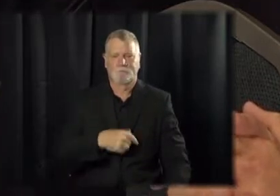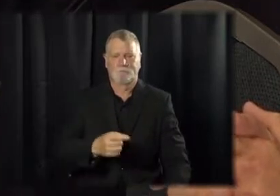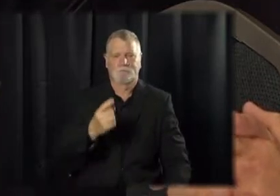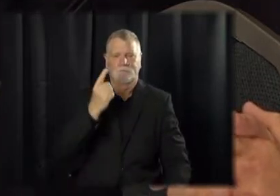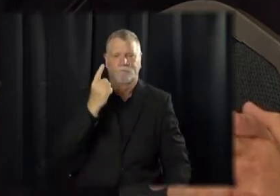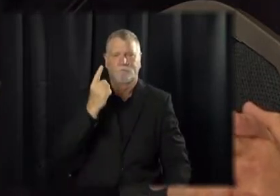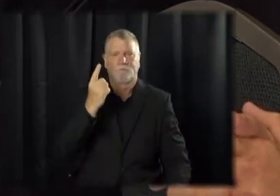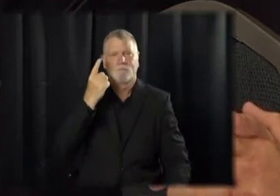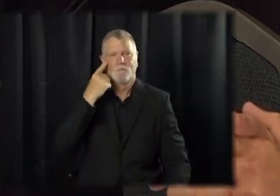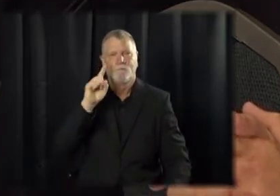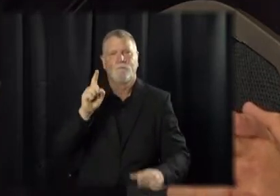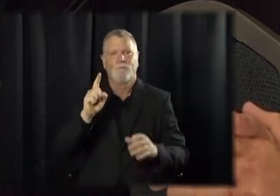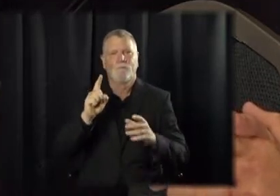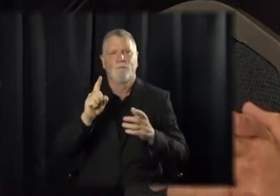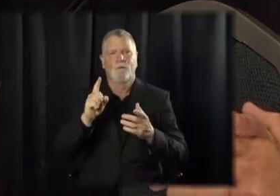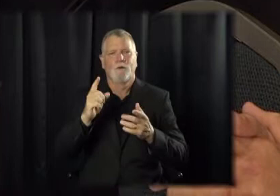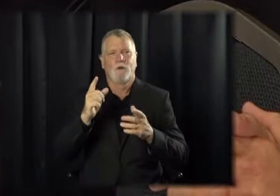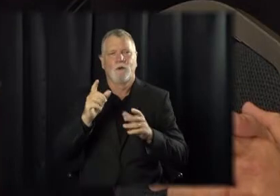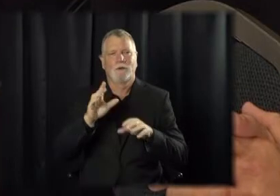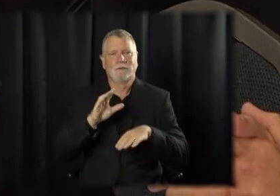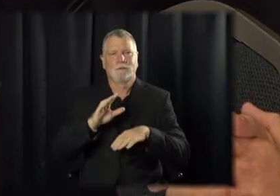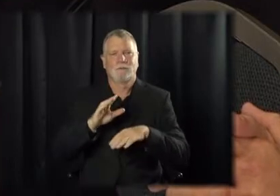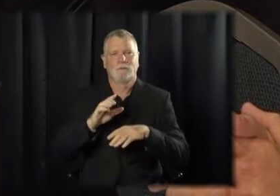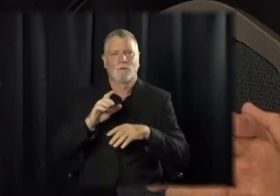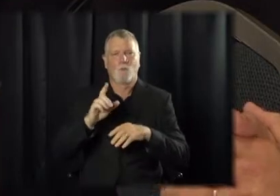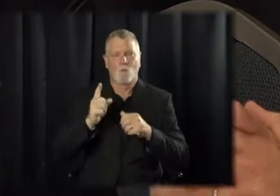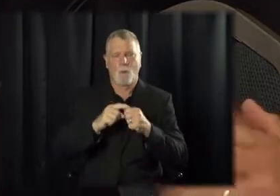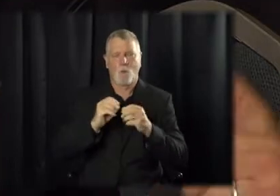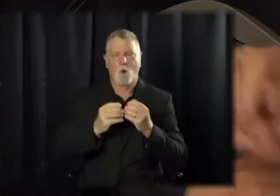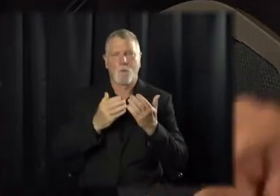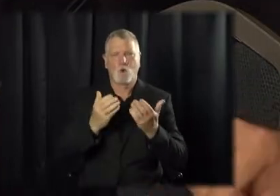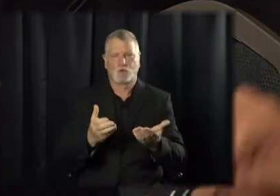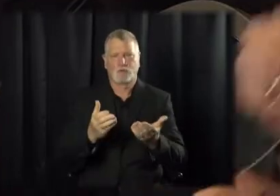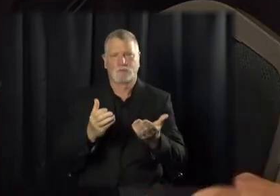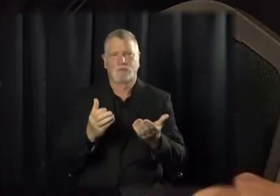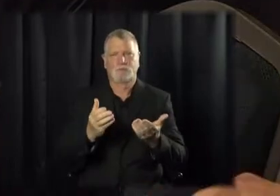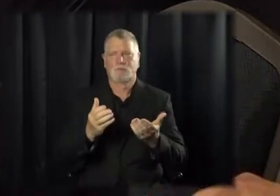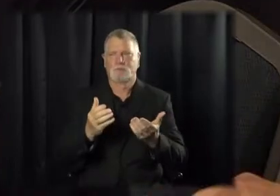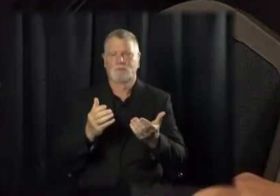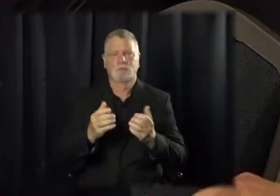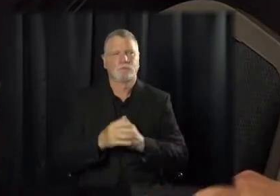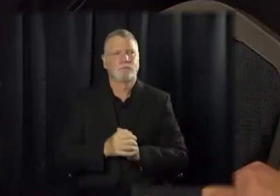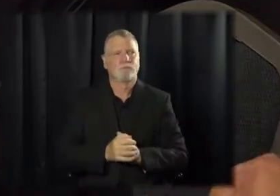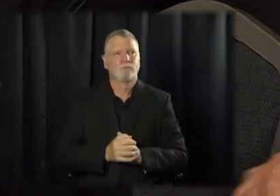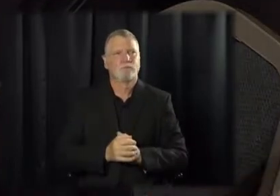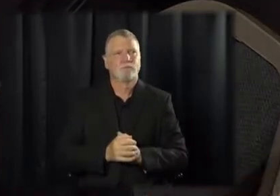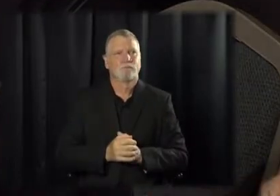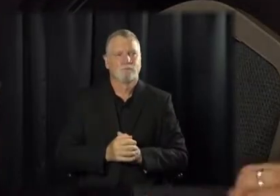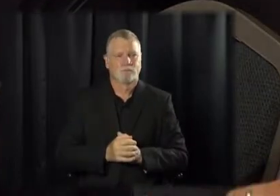with unanimous written consents. Would somebody be willing to make that motion?